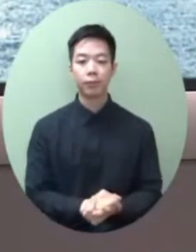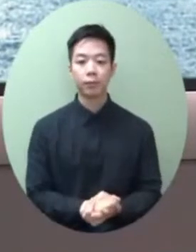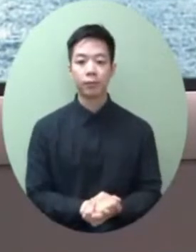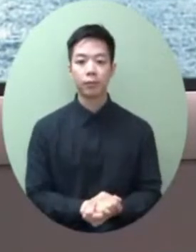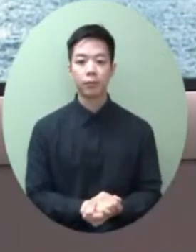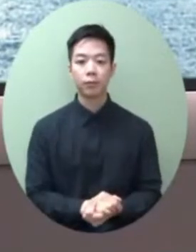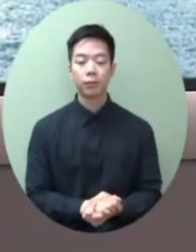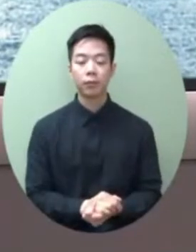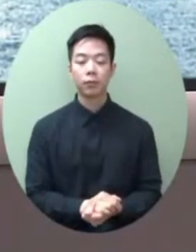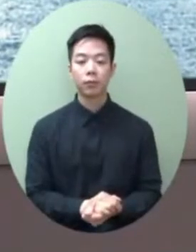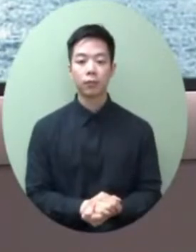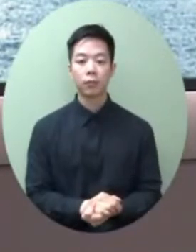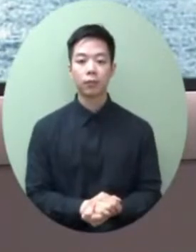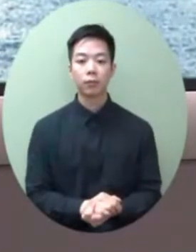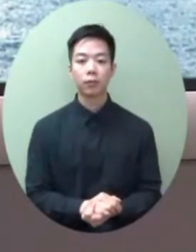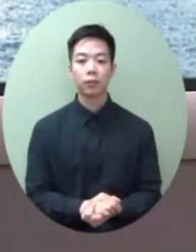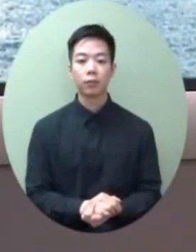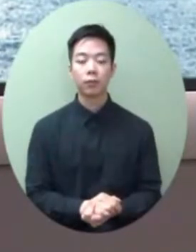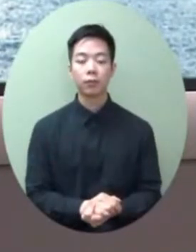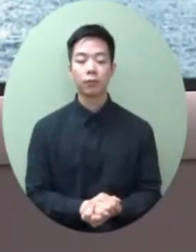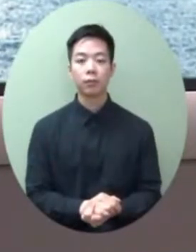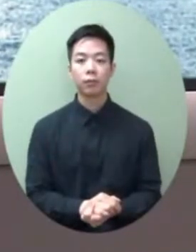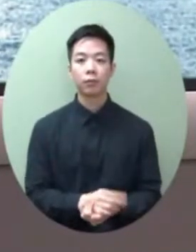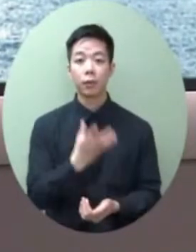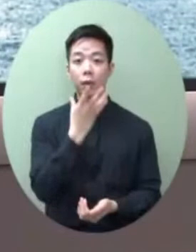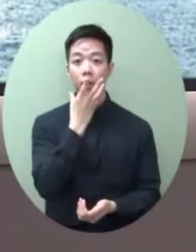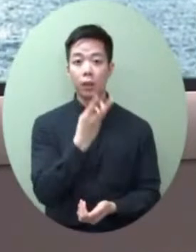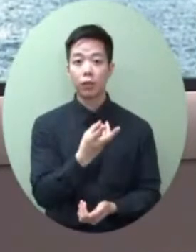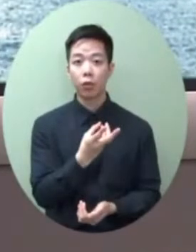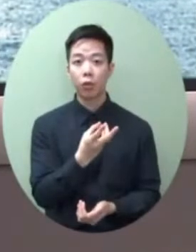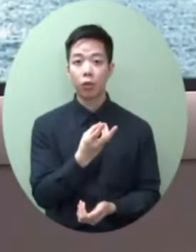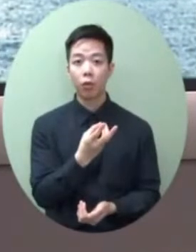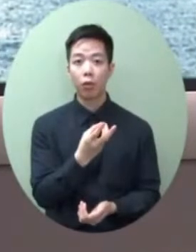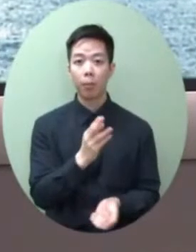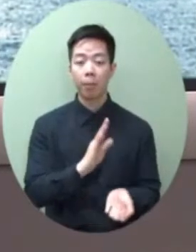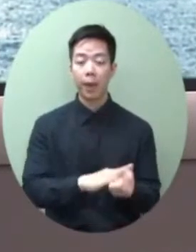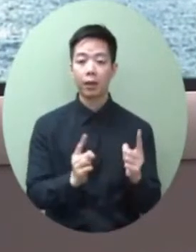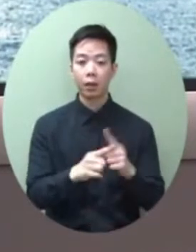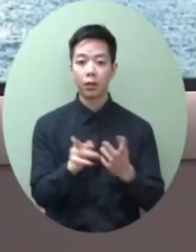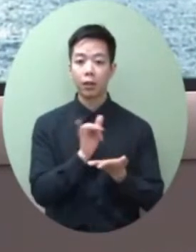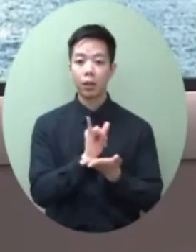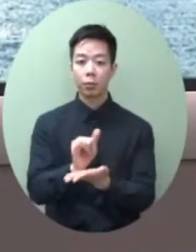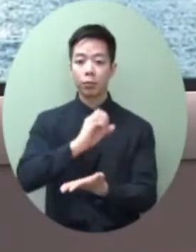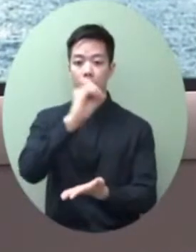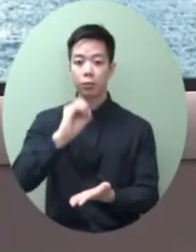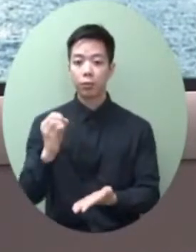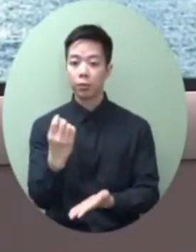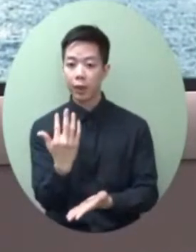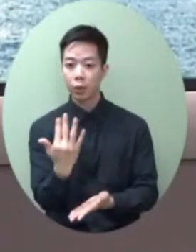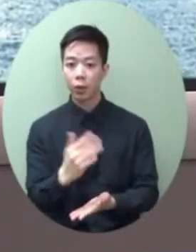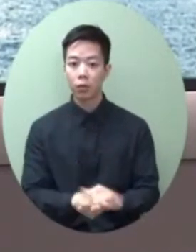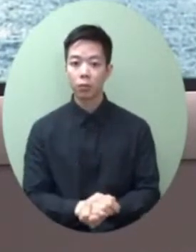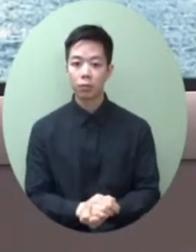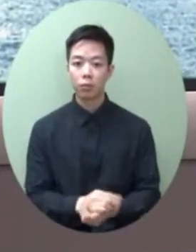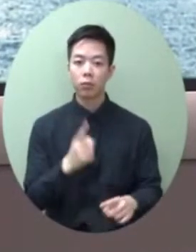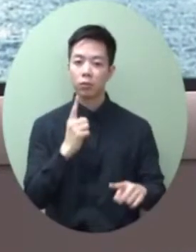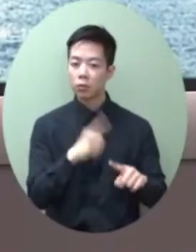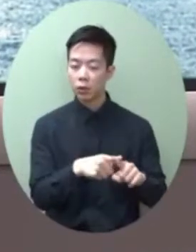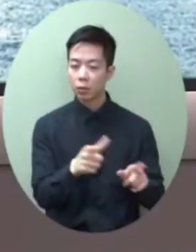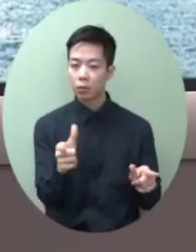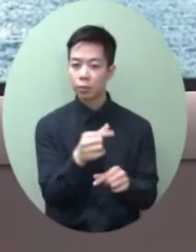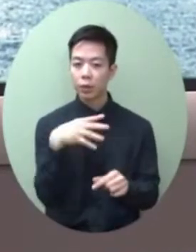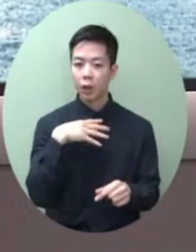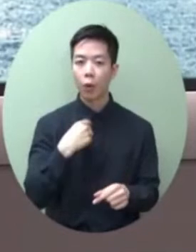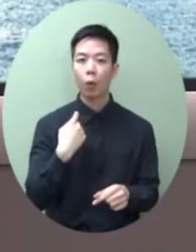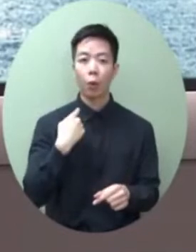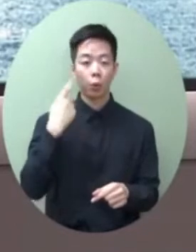I'm not sure about the number that will be going to be, but I think the admissions of the pediatric case sometimes is a bit